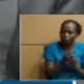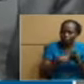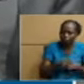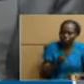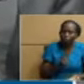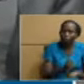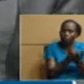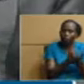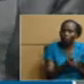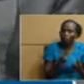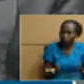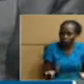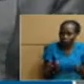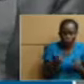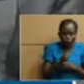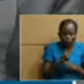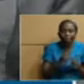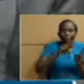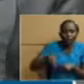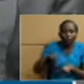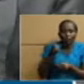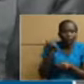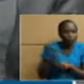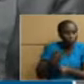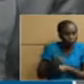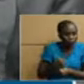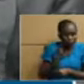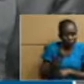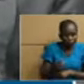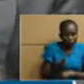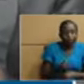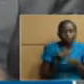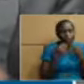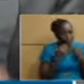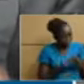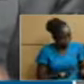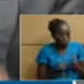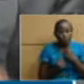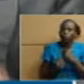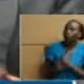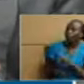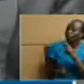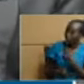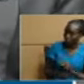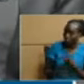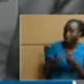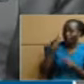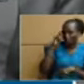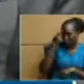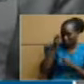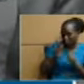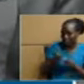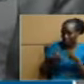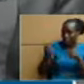to do any other productive economic activities. Thank you. But also, too, the government needs to really increase